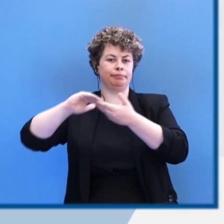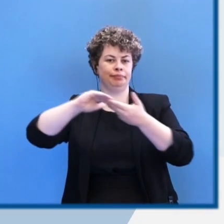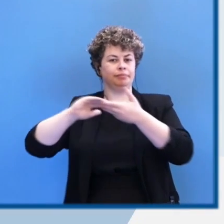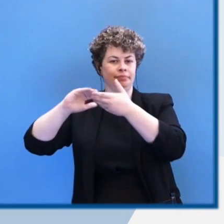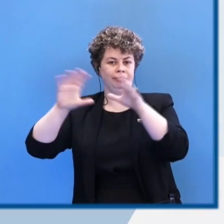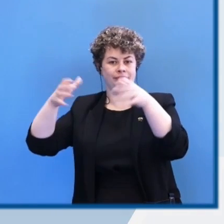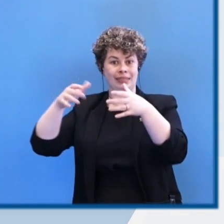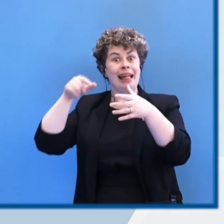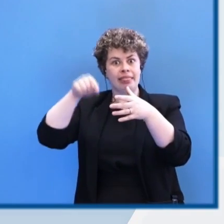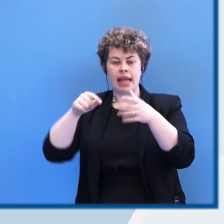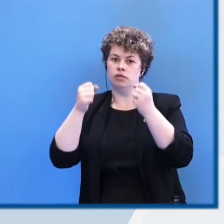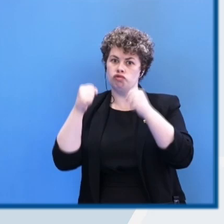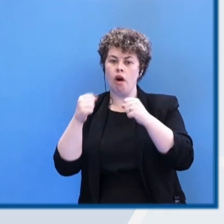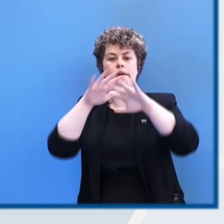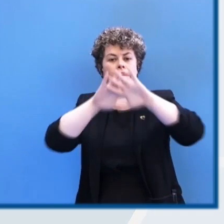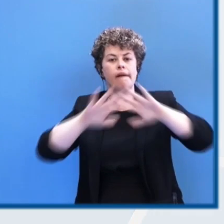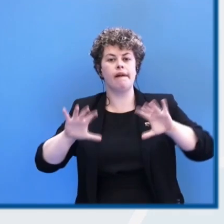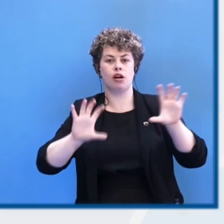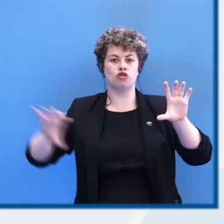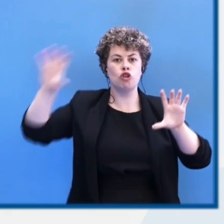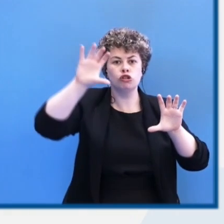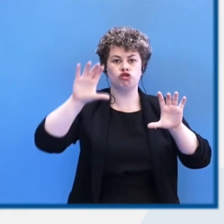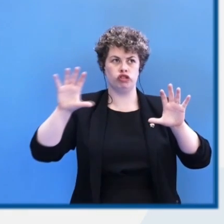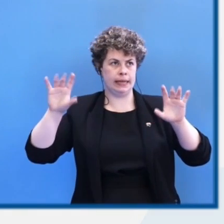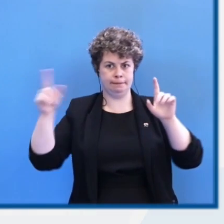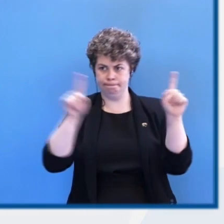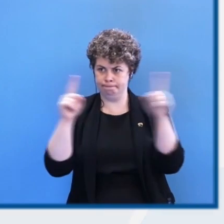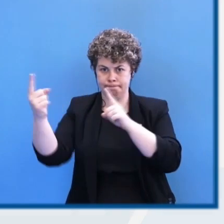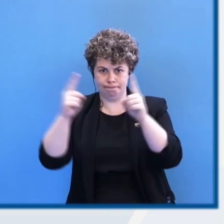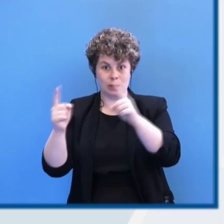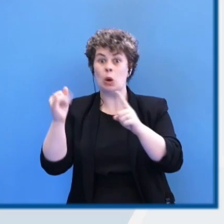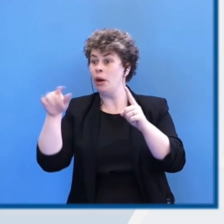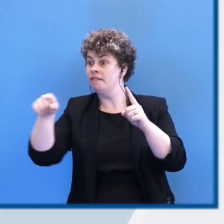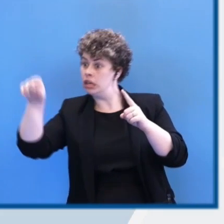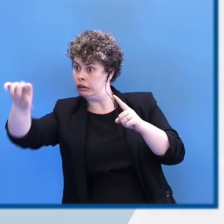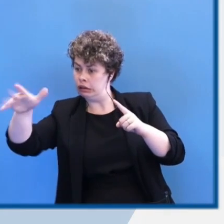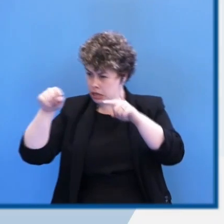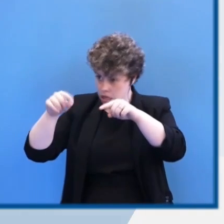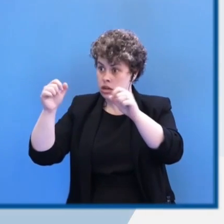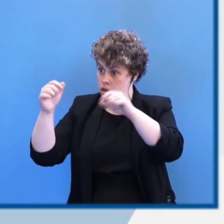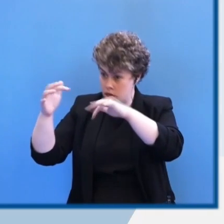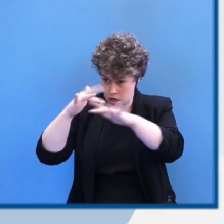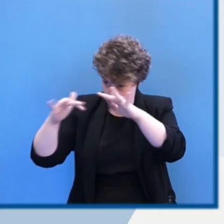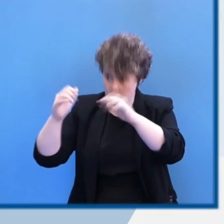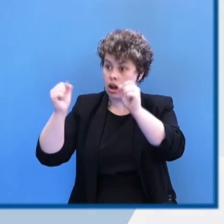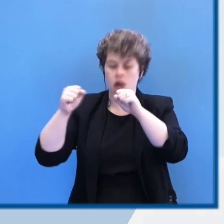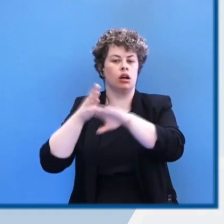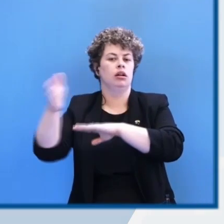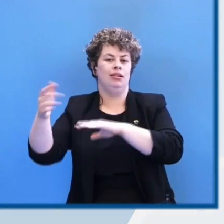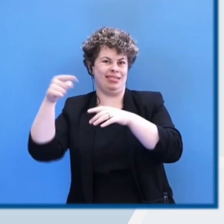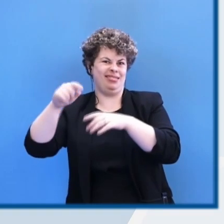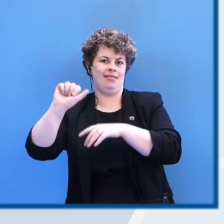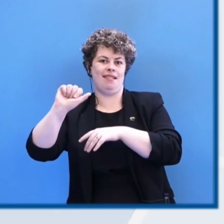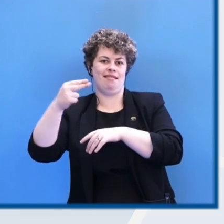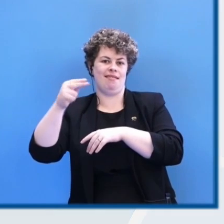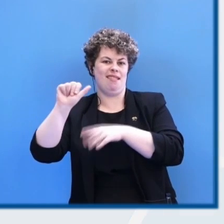collaboration when it comes to that. So it may be a problem, but now this is being addressed too. That's why when